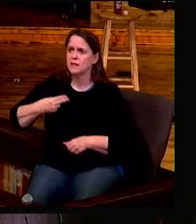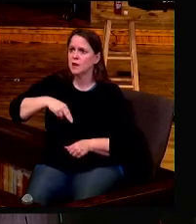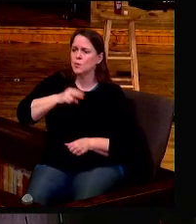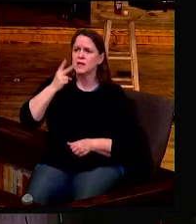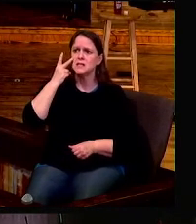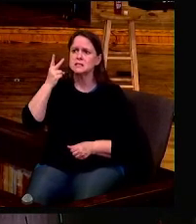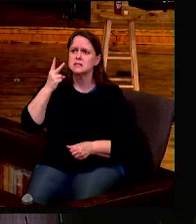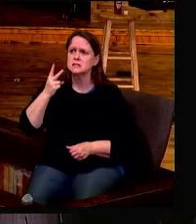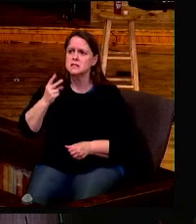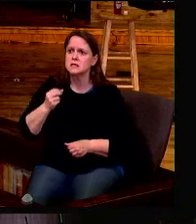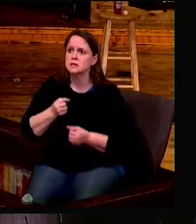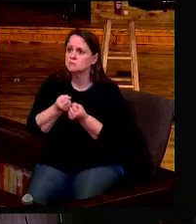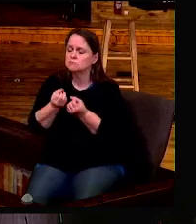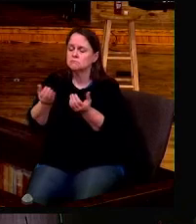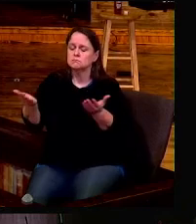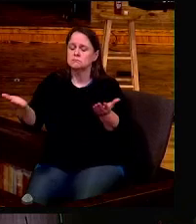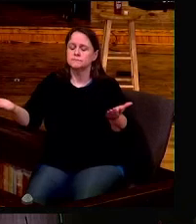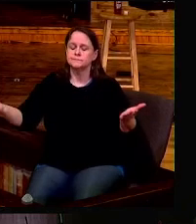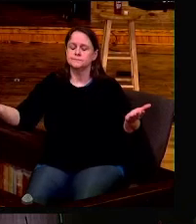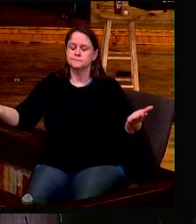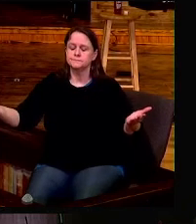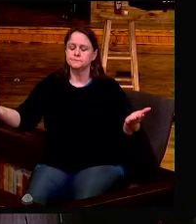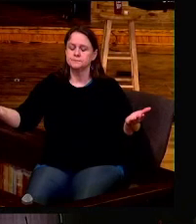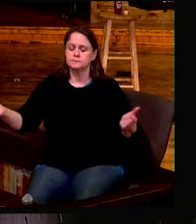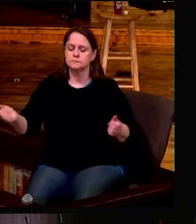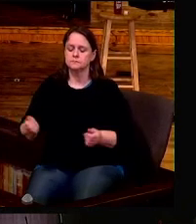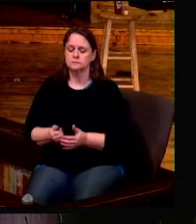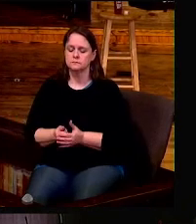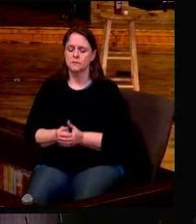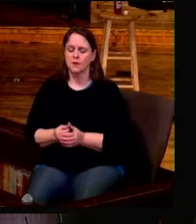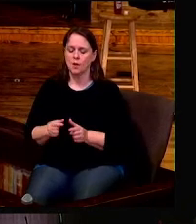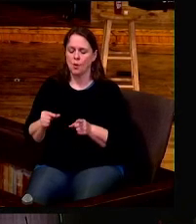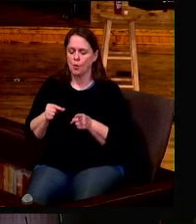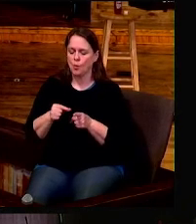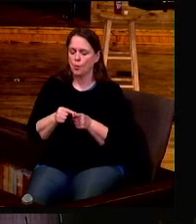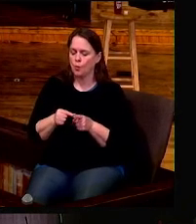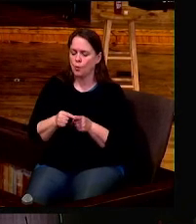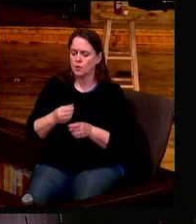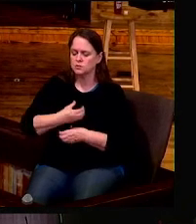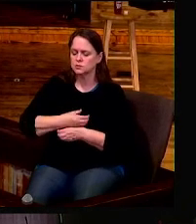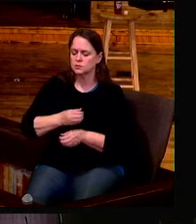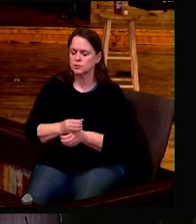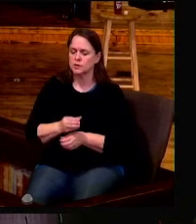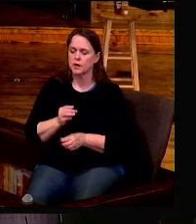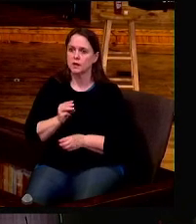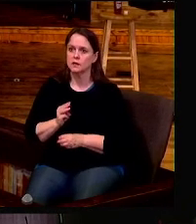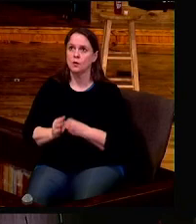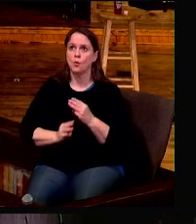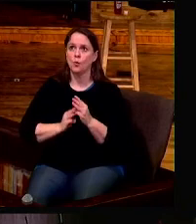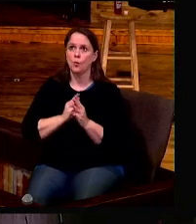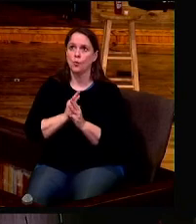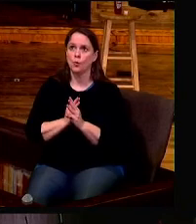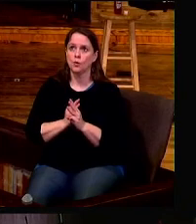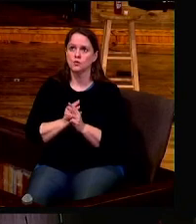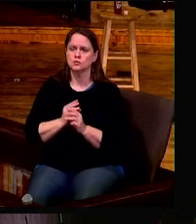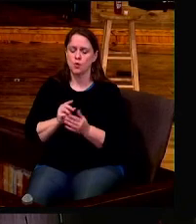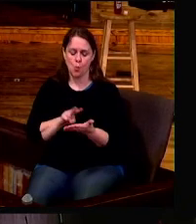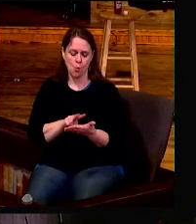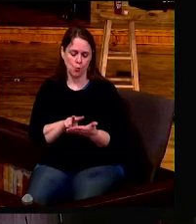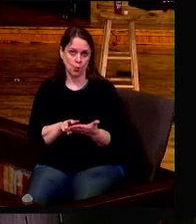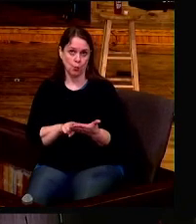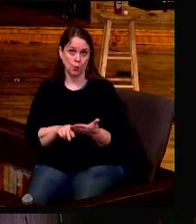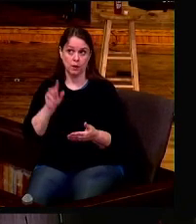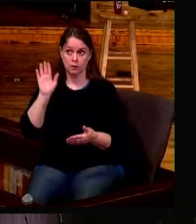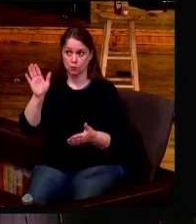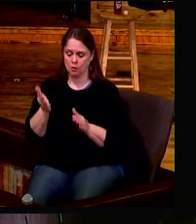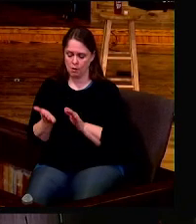He spoke it. So if you don't think that words can create worlds, read your Bible.